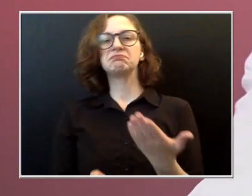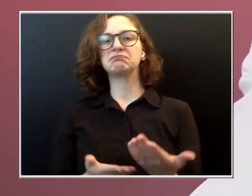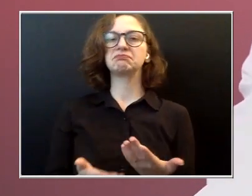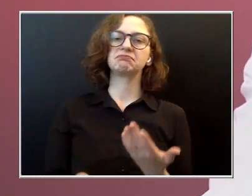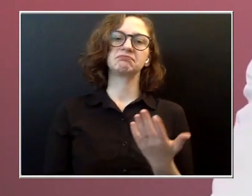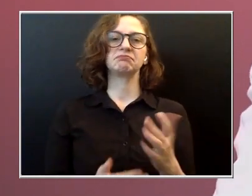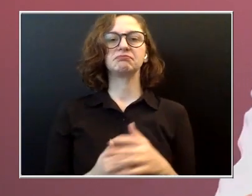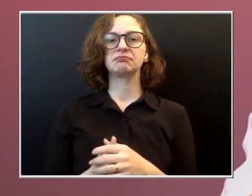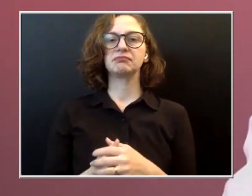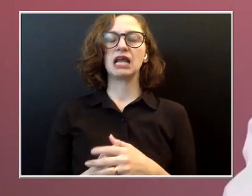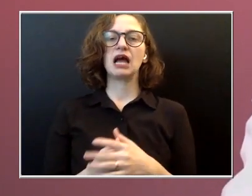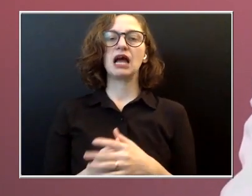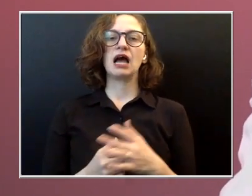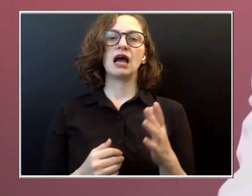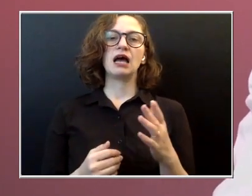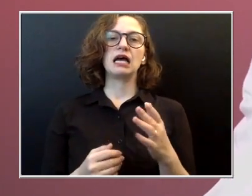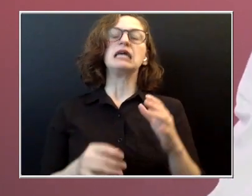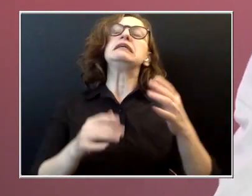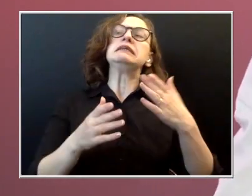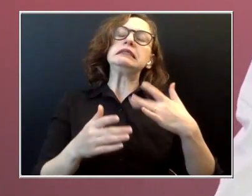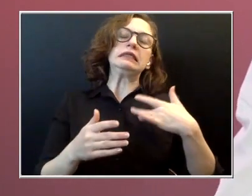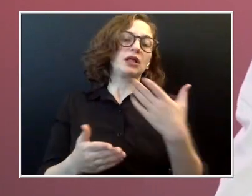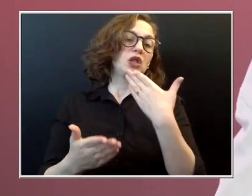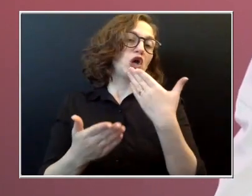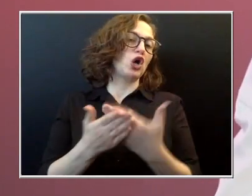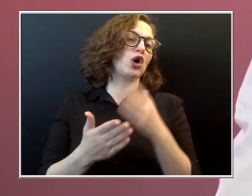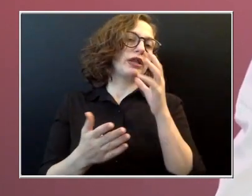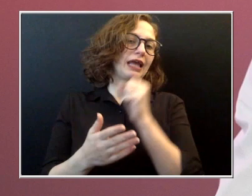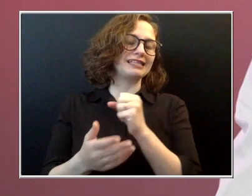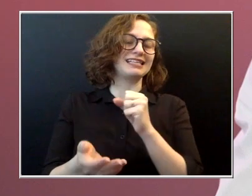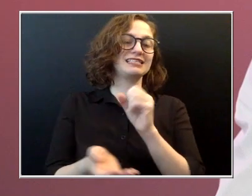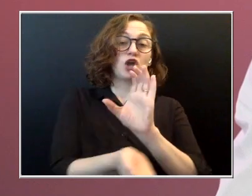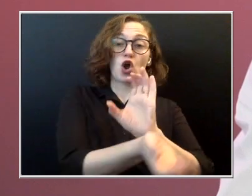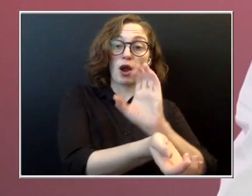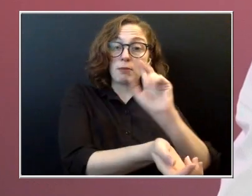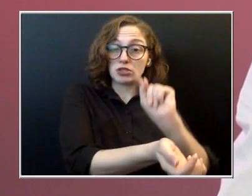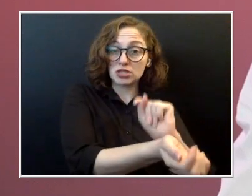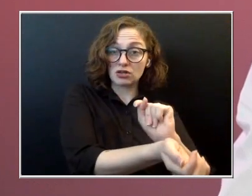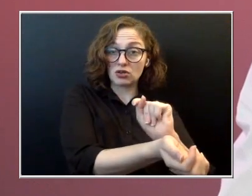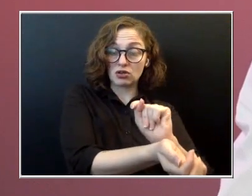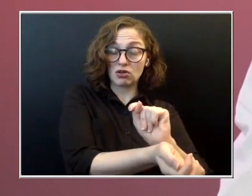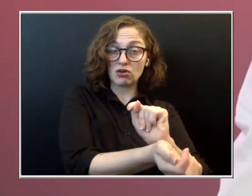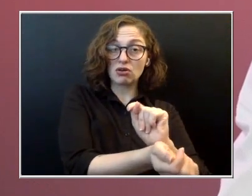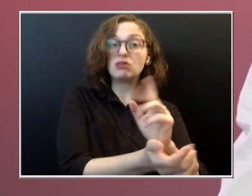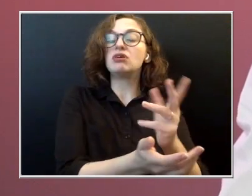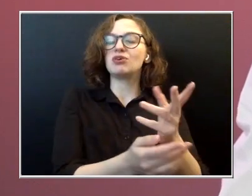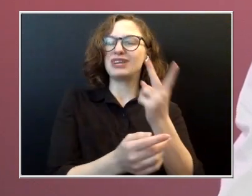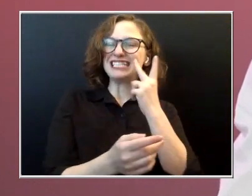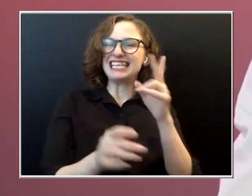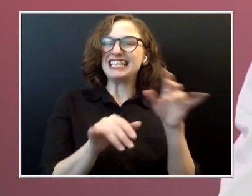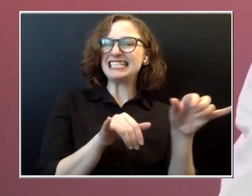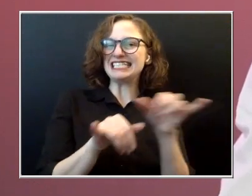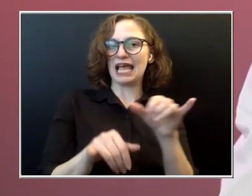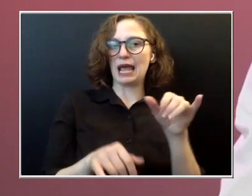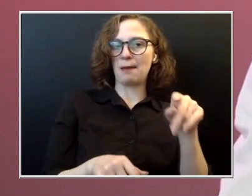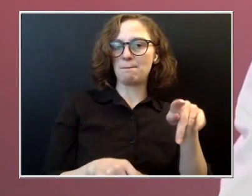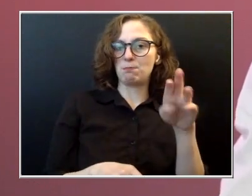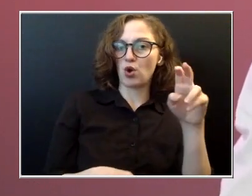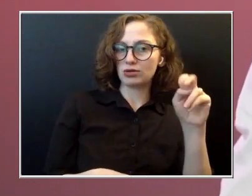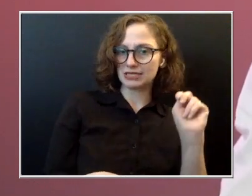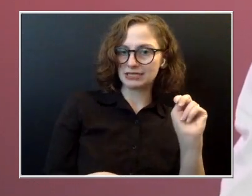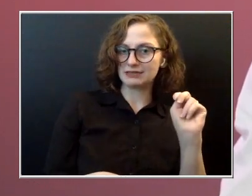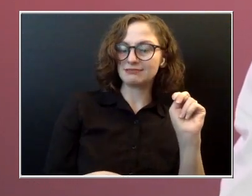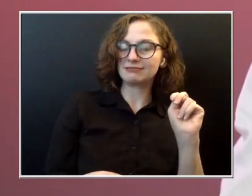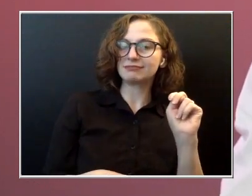Same protein builds on the wrist, and generally, this is one of the first clinical sign that